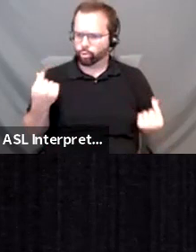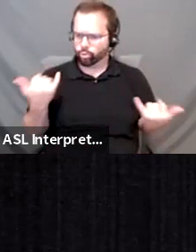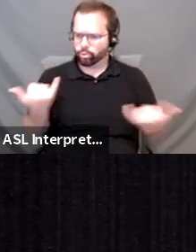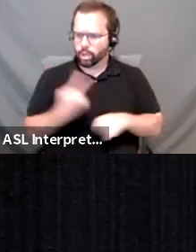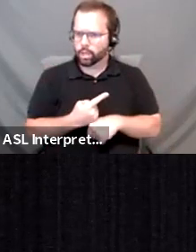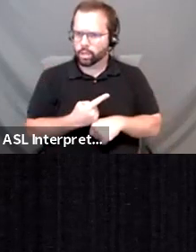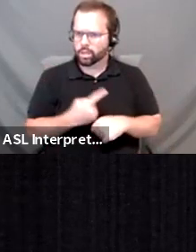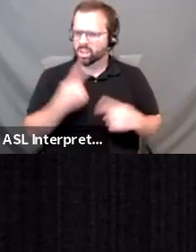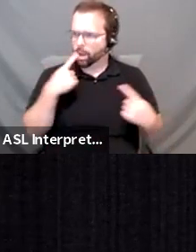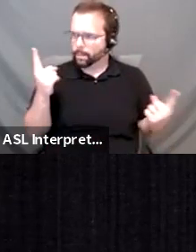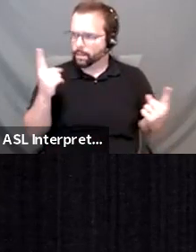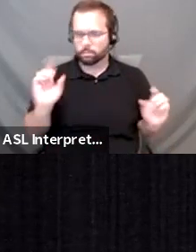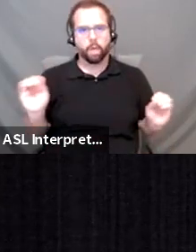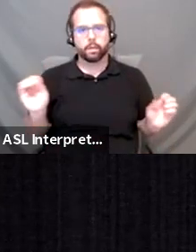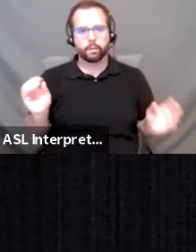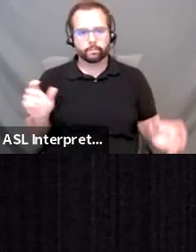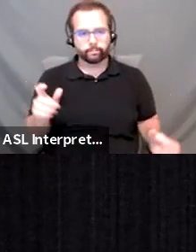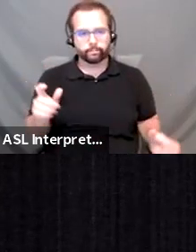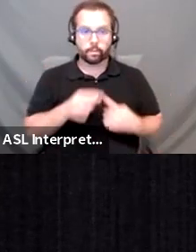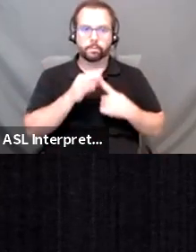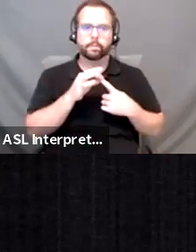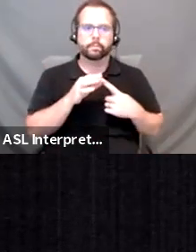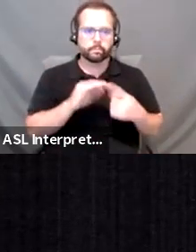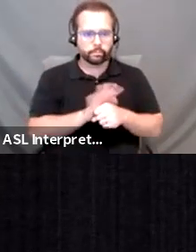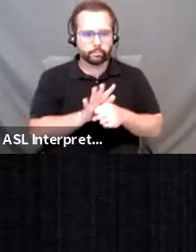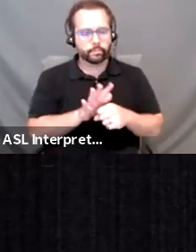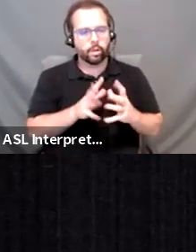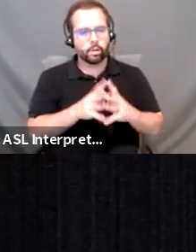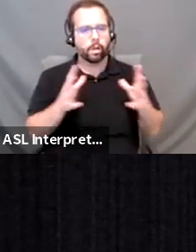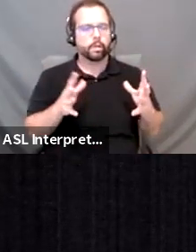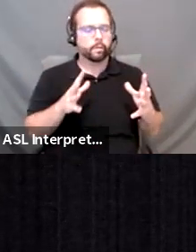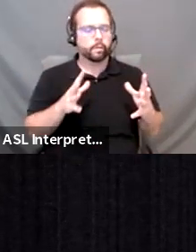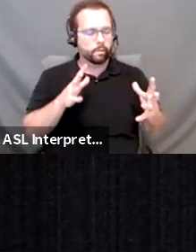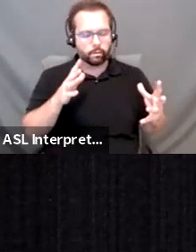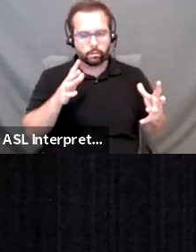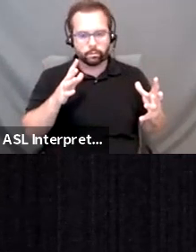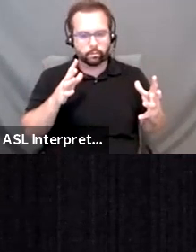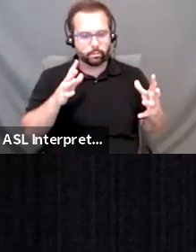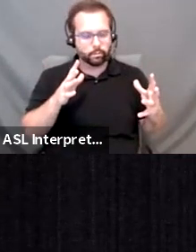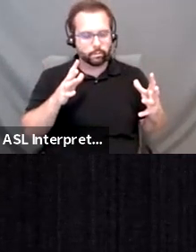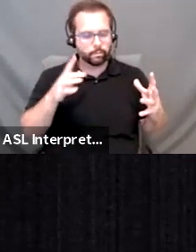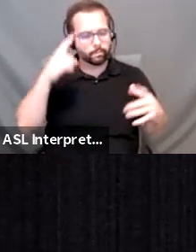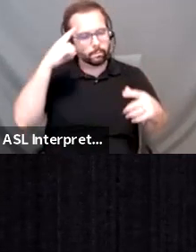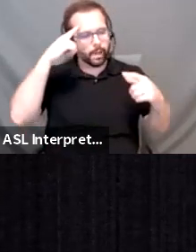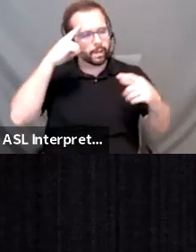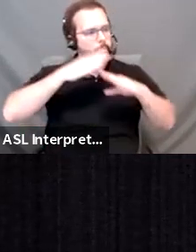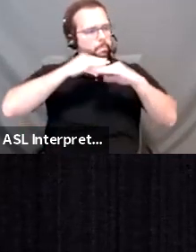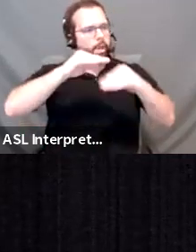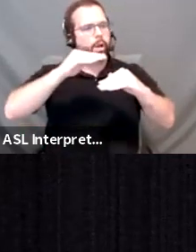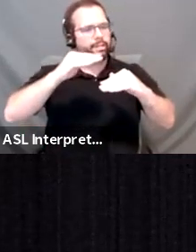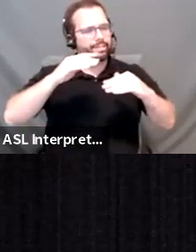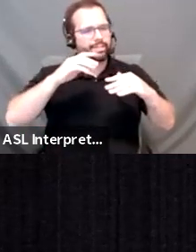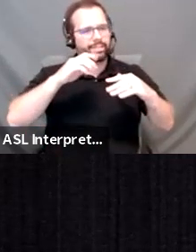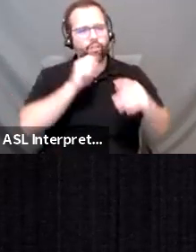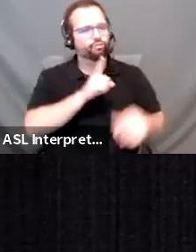because especially at the beginning of the pandemic, there was a lot of brain fog and disconnect, and you weren't really retaining a lot of things. So